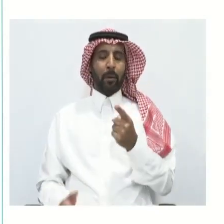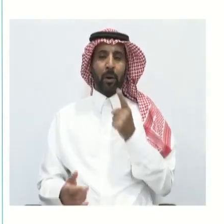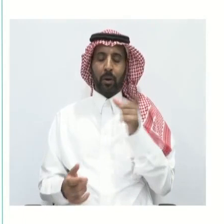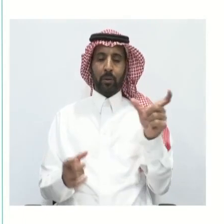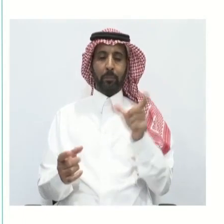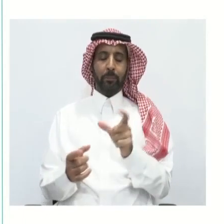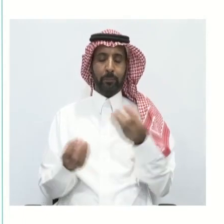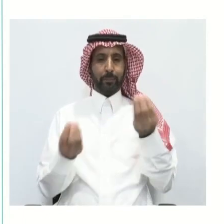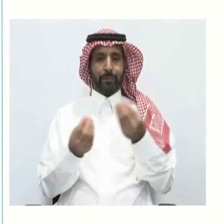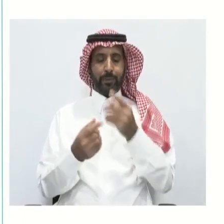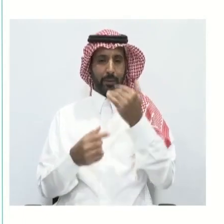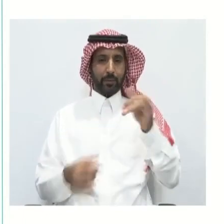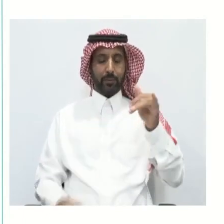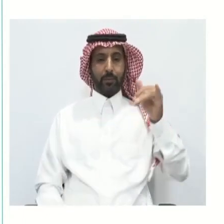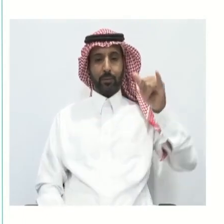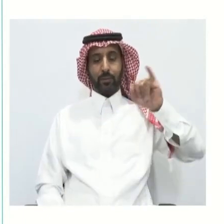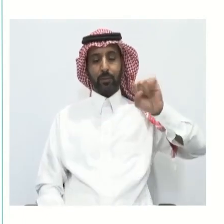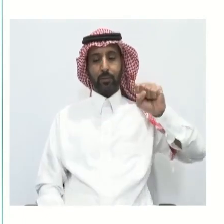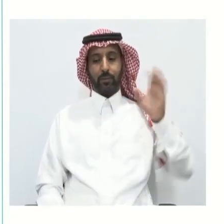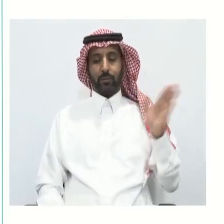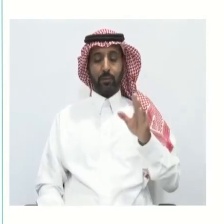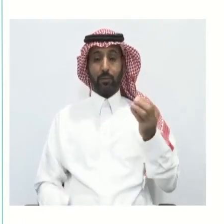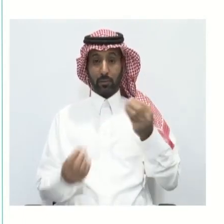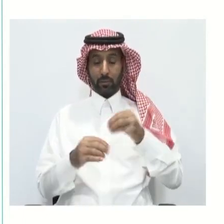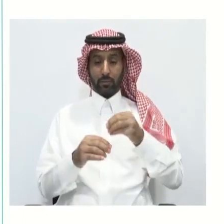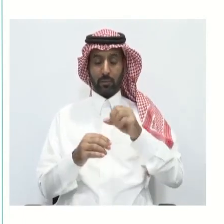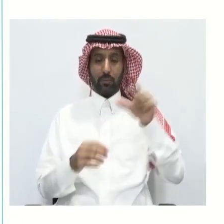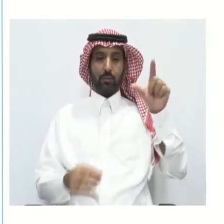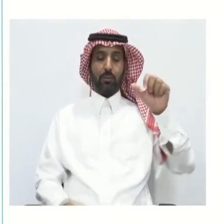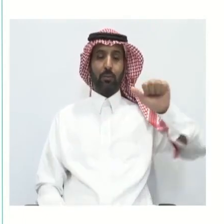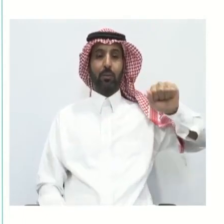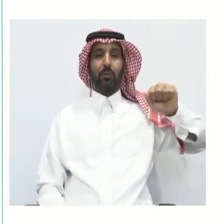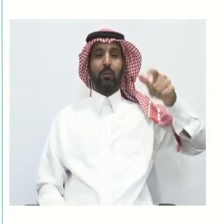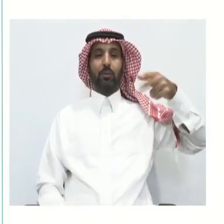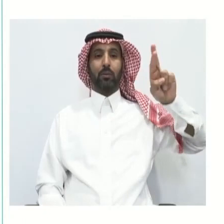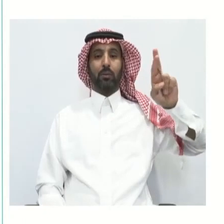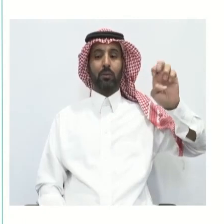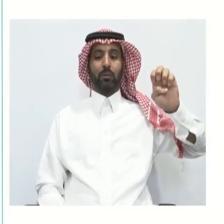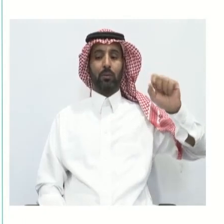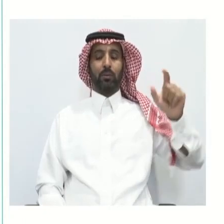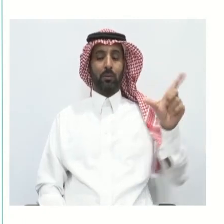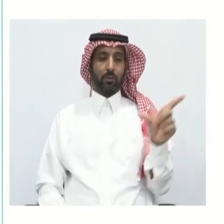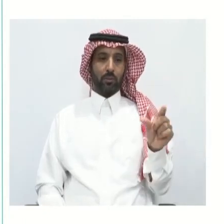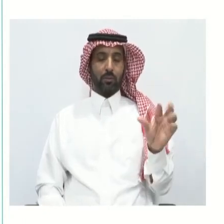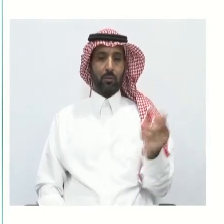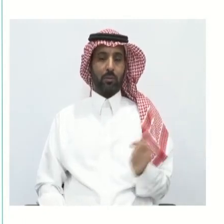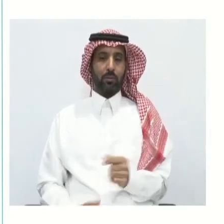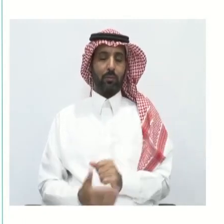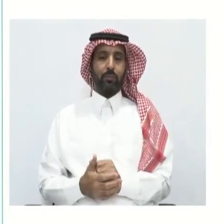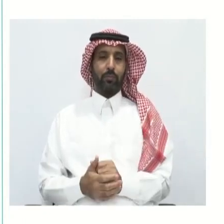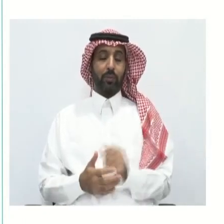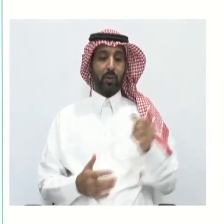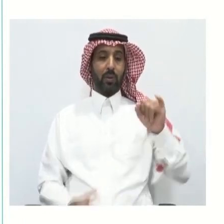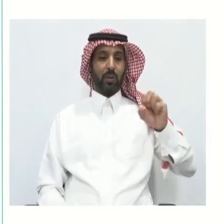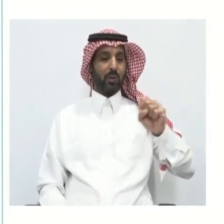with is, but not with are. You can make it short with is, but not with are. For example, when